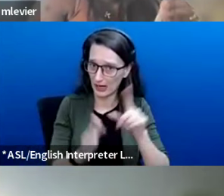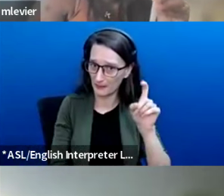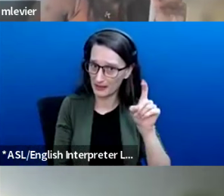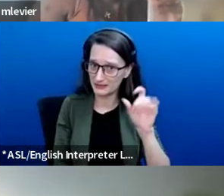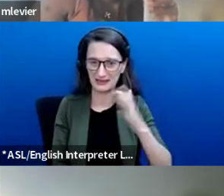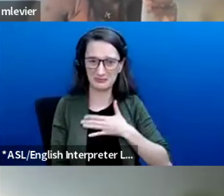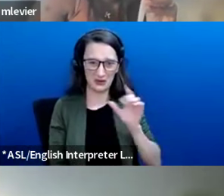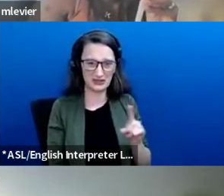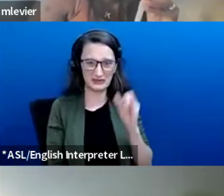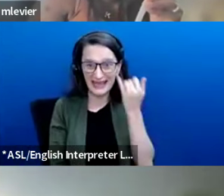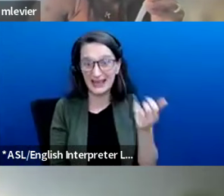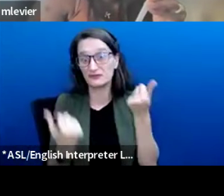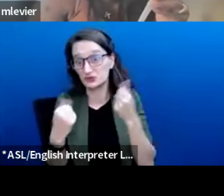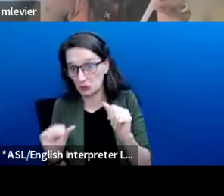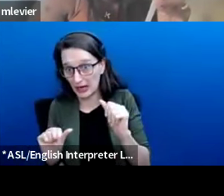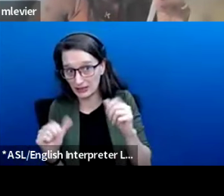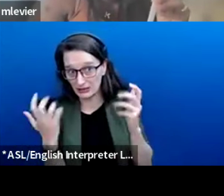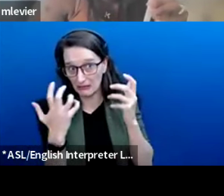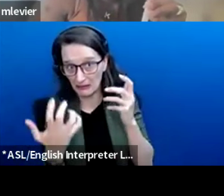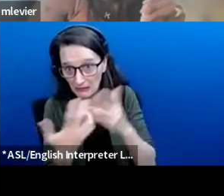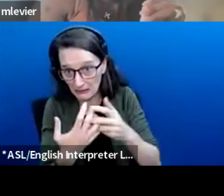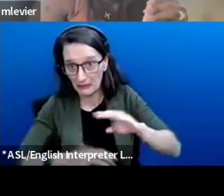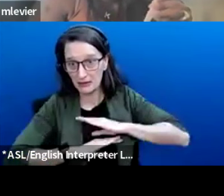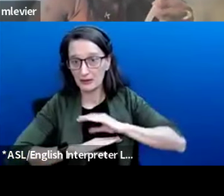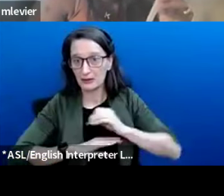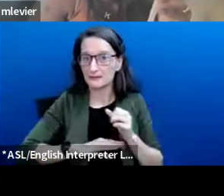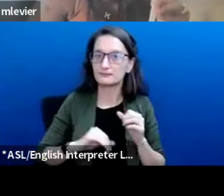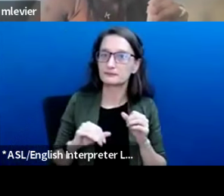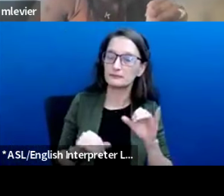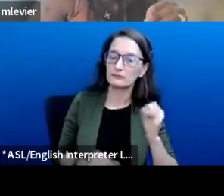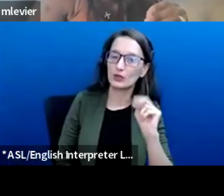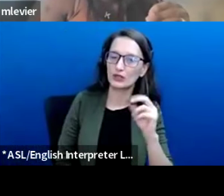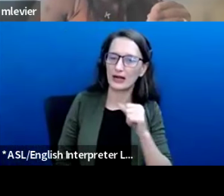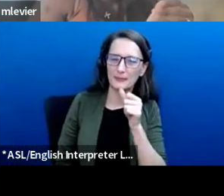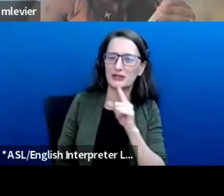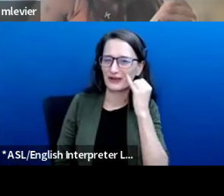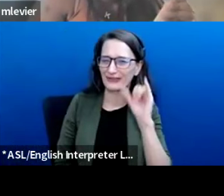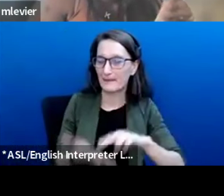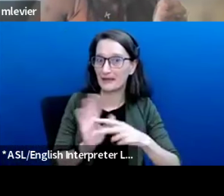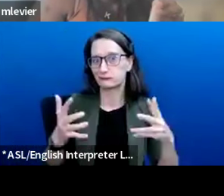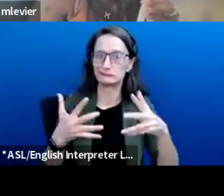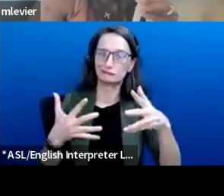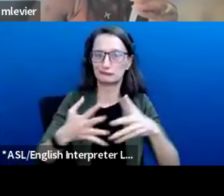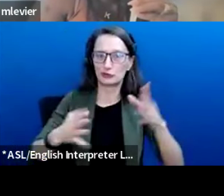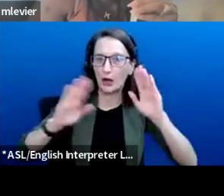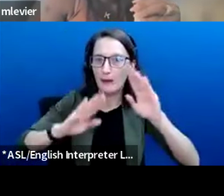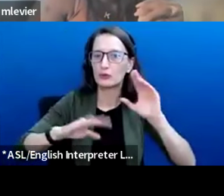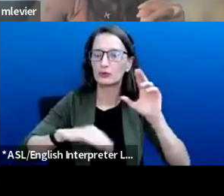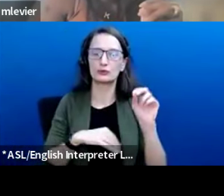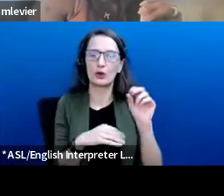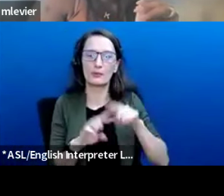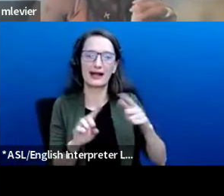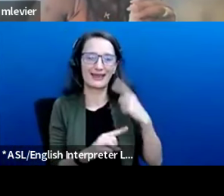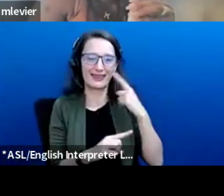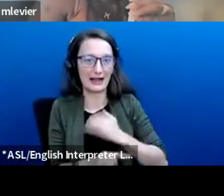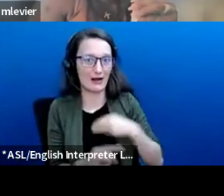we're attempting to do so? I don't know that this would indicate that you would be in trouble in any way. It's just, I think our hope would be that as